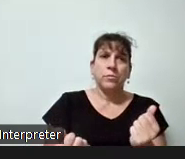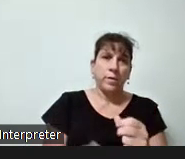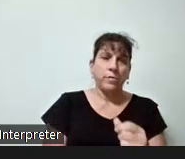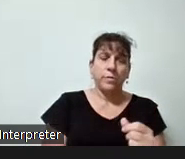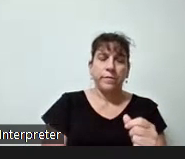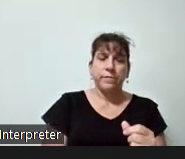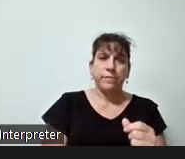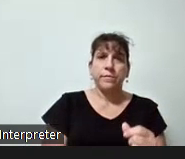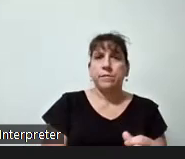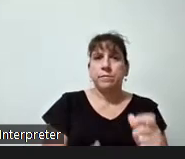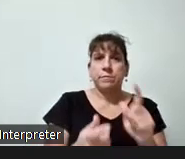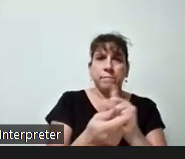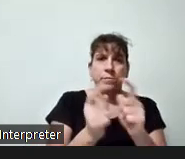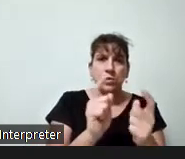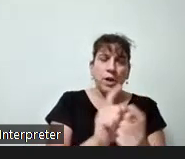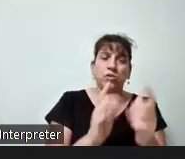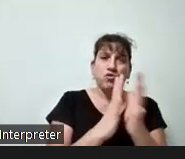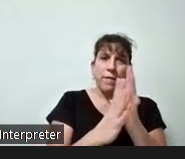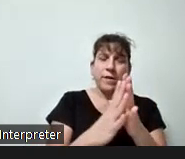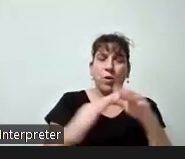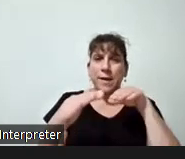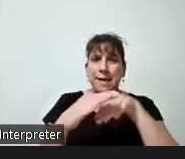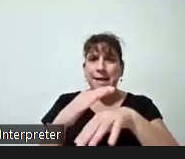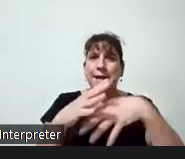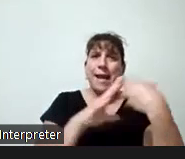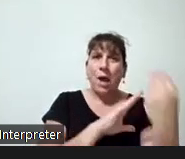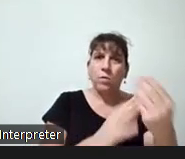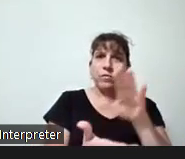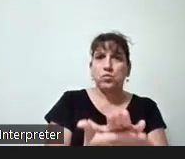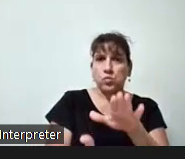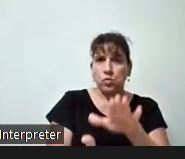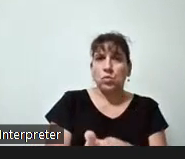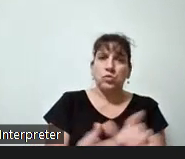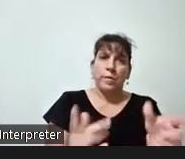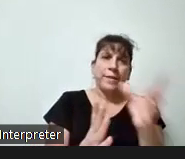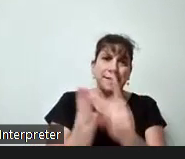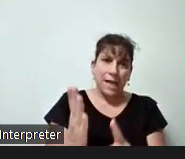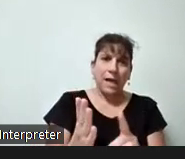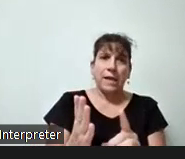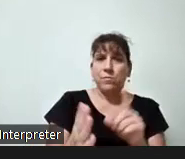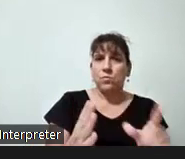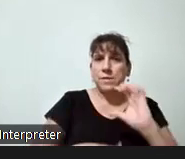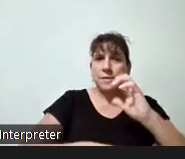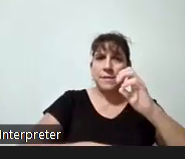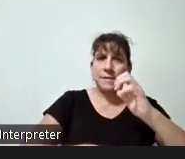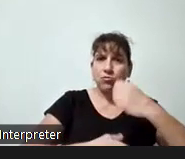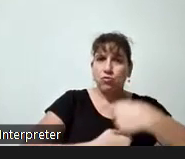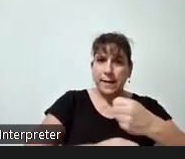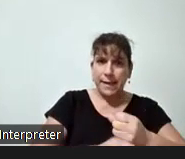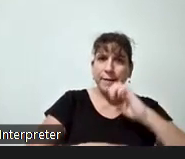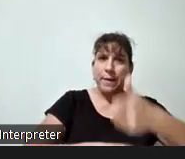traffic, entering the facility and exiting the facility. And so that's what the design was kind of, created based